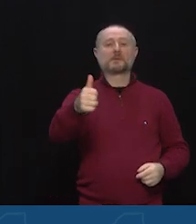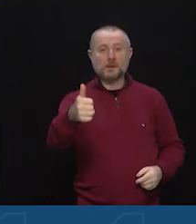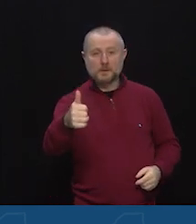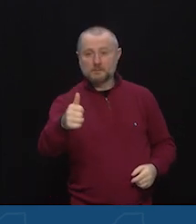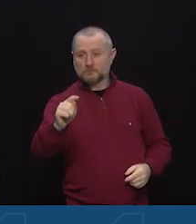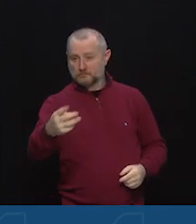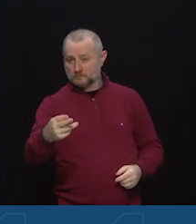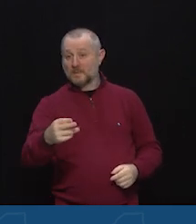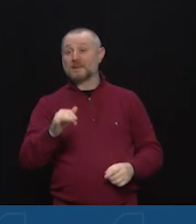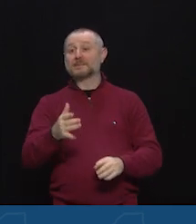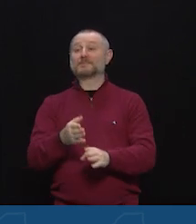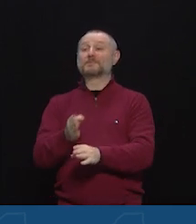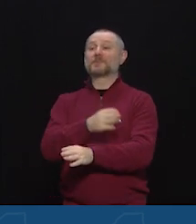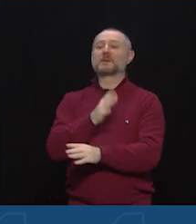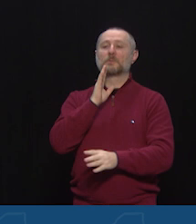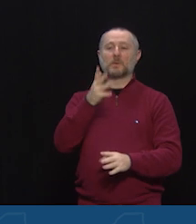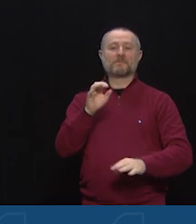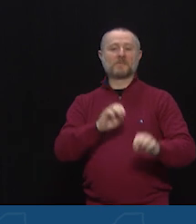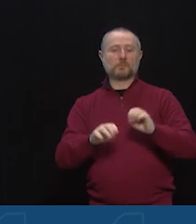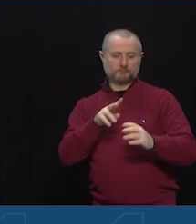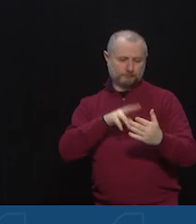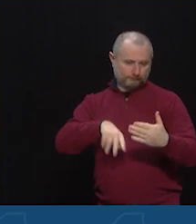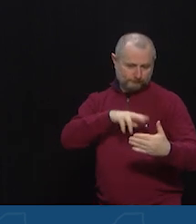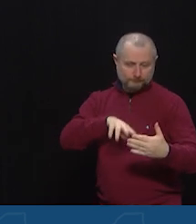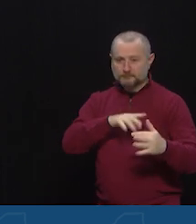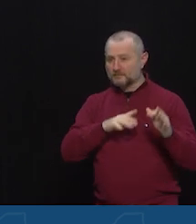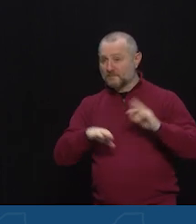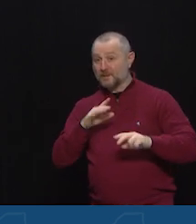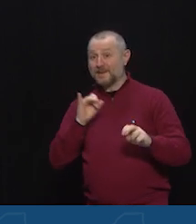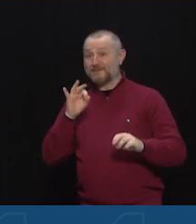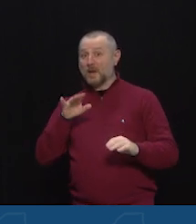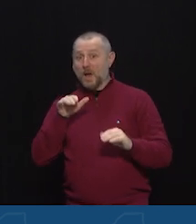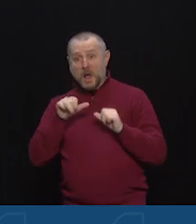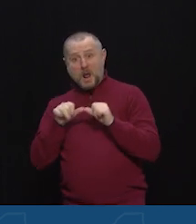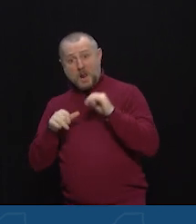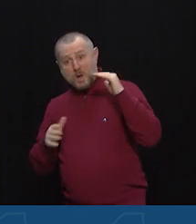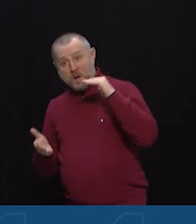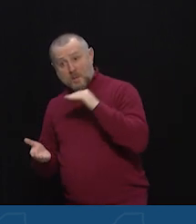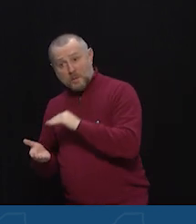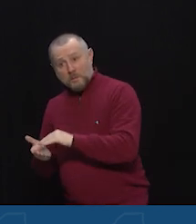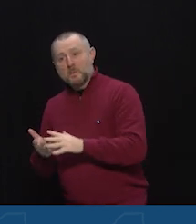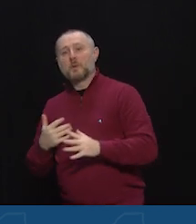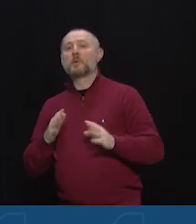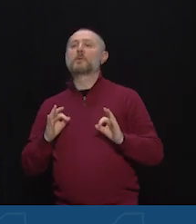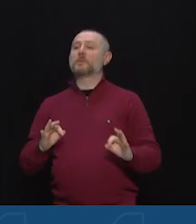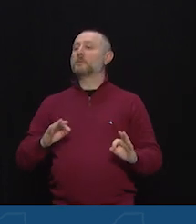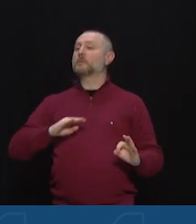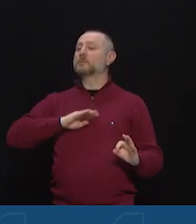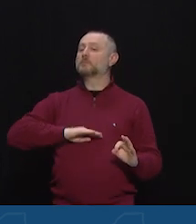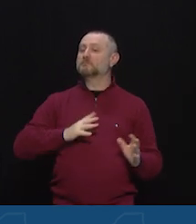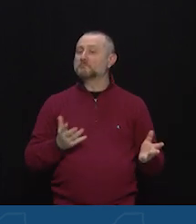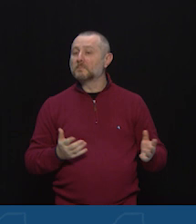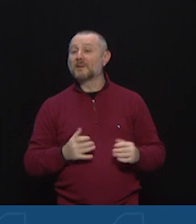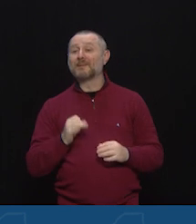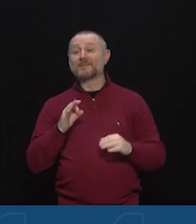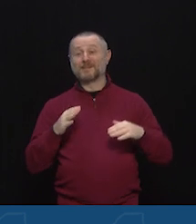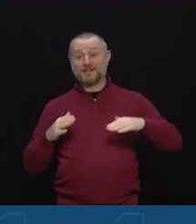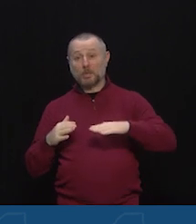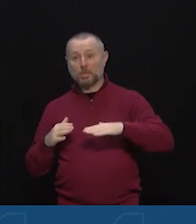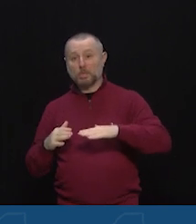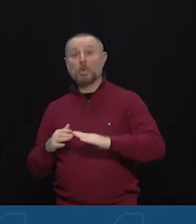we'll be evaluating, but if we continue on this rapid trend downward, we'll be in a good place. If it levels off or something else happens, I need